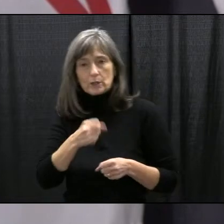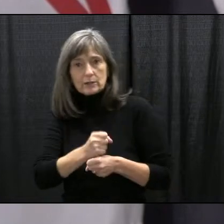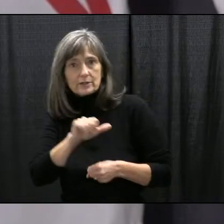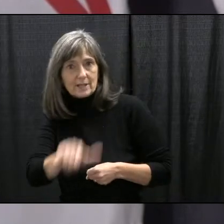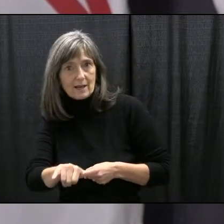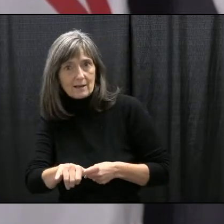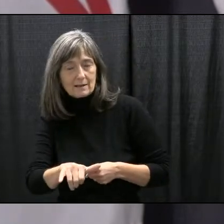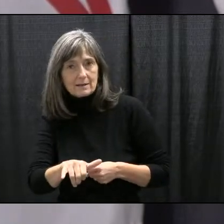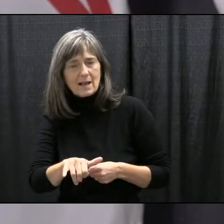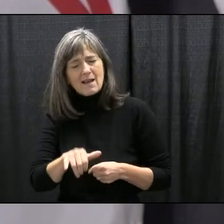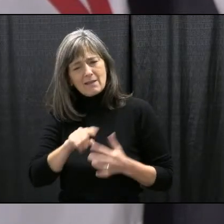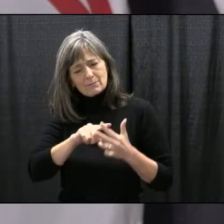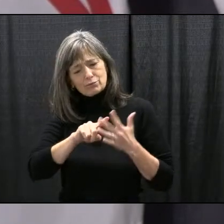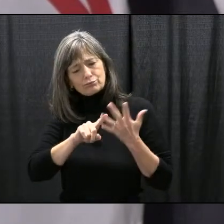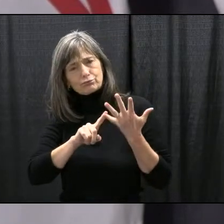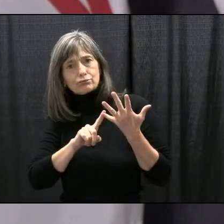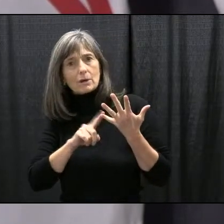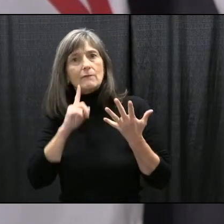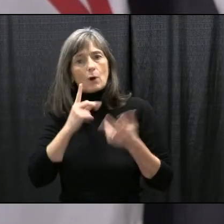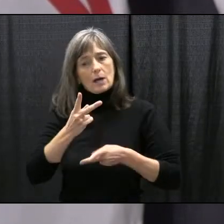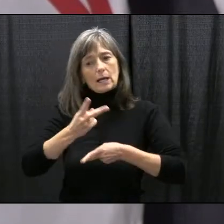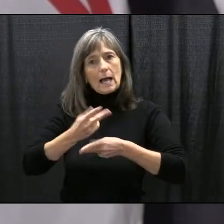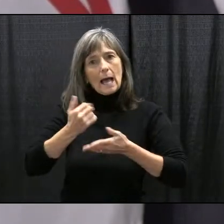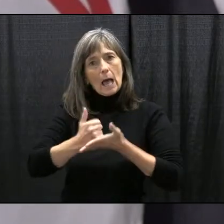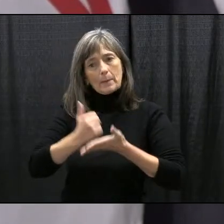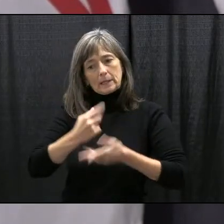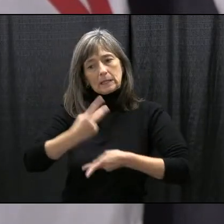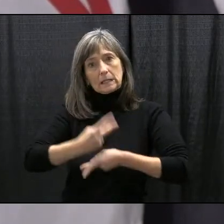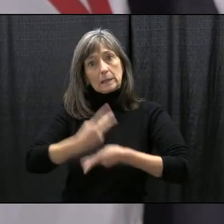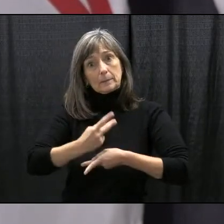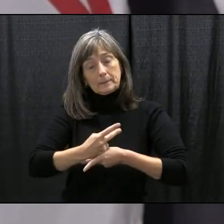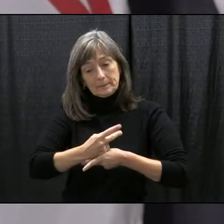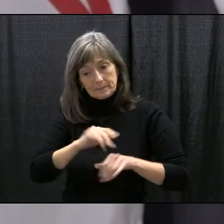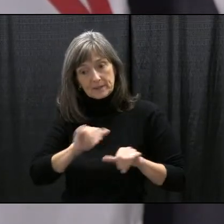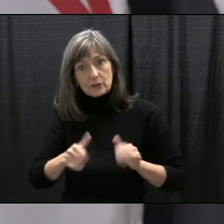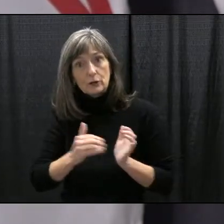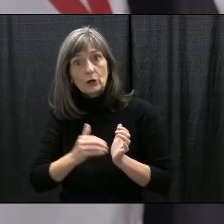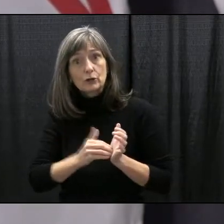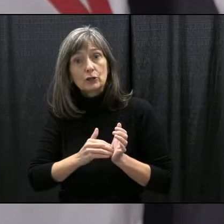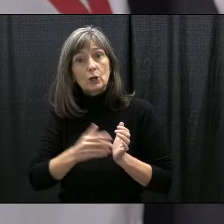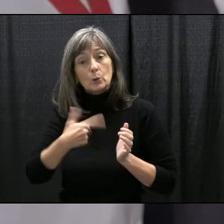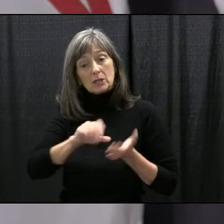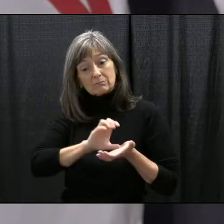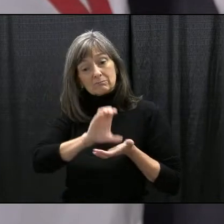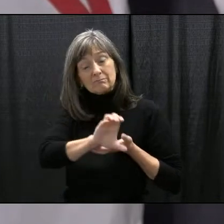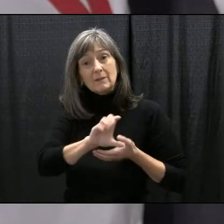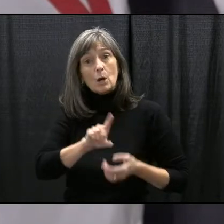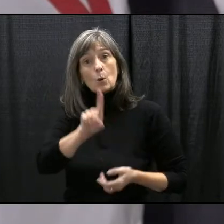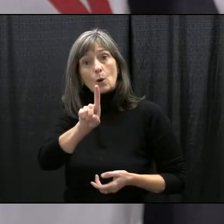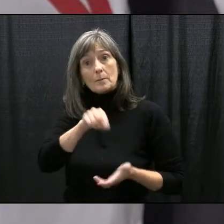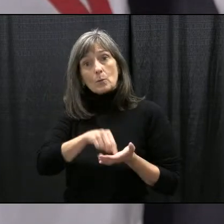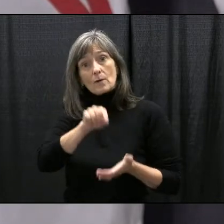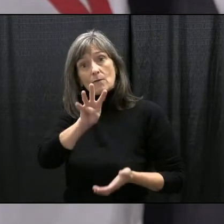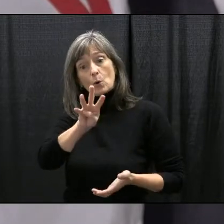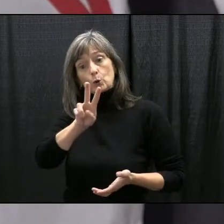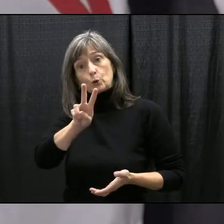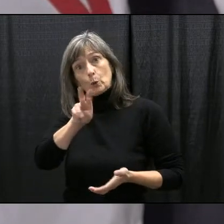represent an investment in our future physician workforce of approximately $1.42 million every